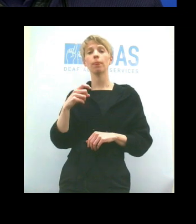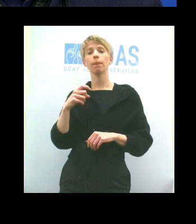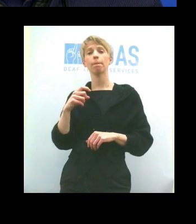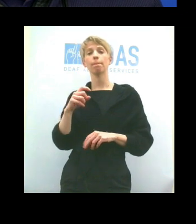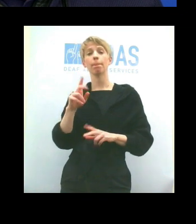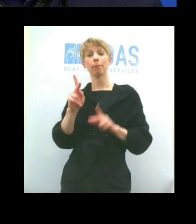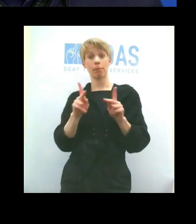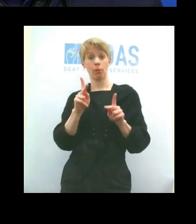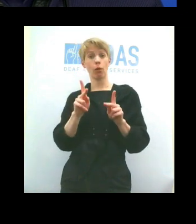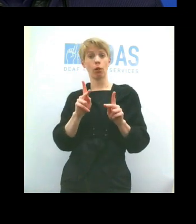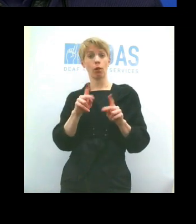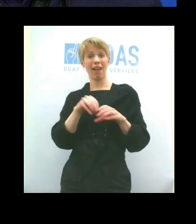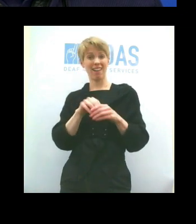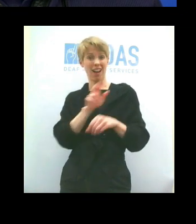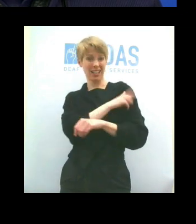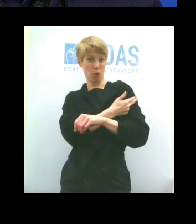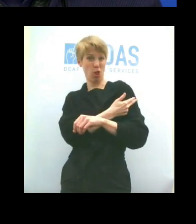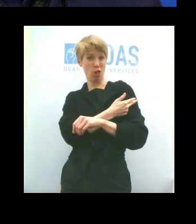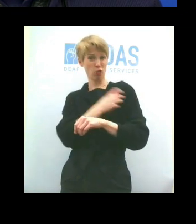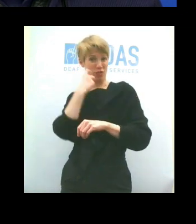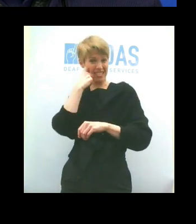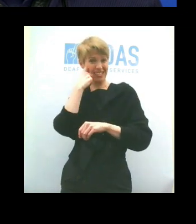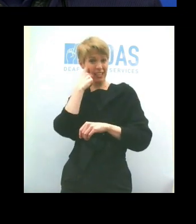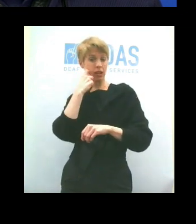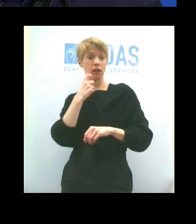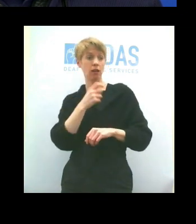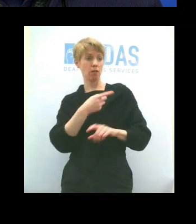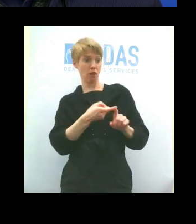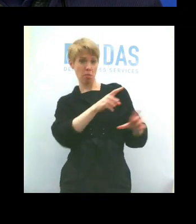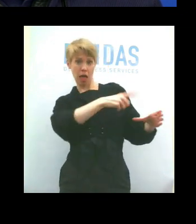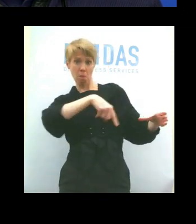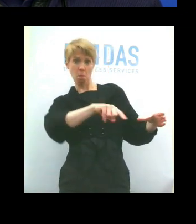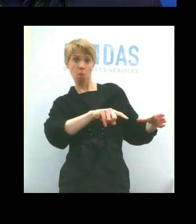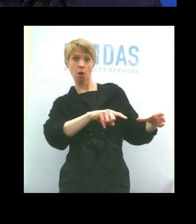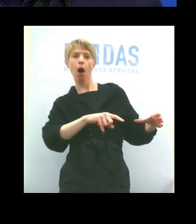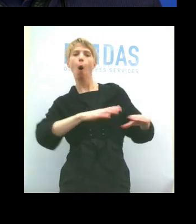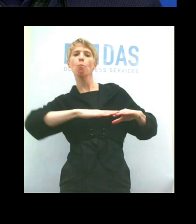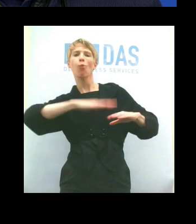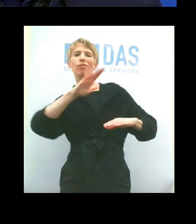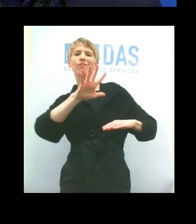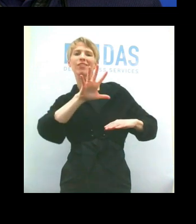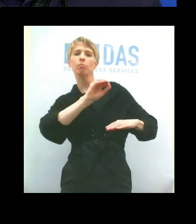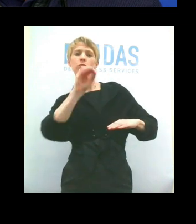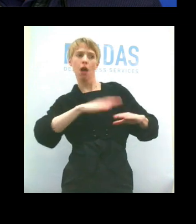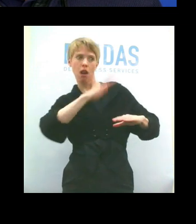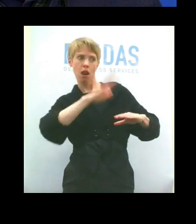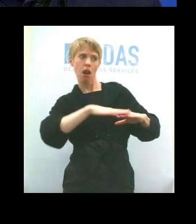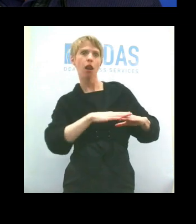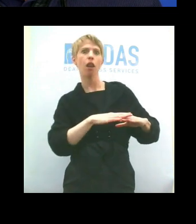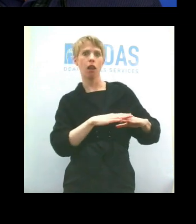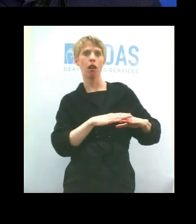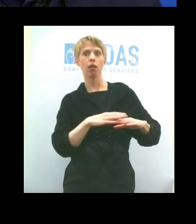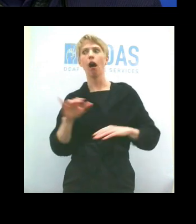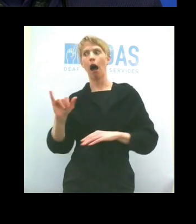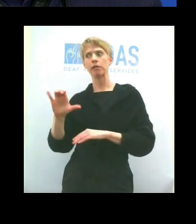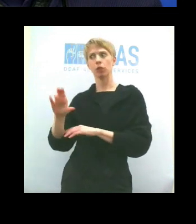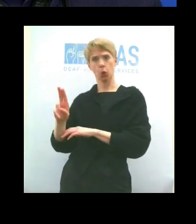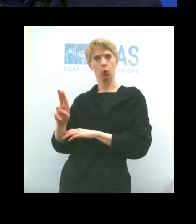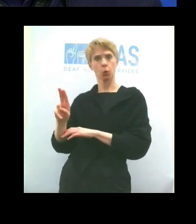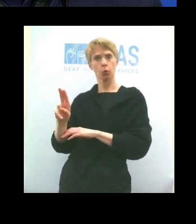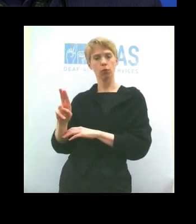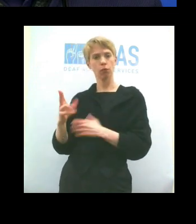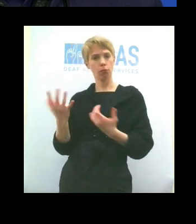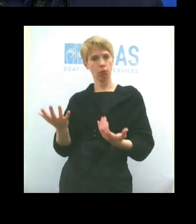were in an ICU, and now we know it's substantially below that with 203 individuals in hospital, but it's only 72 in